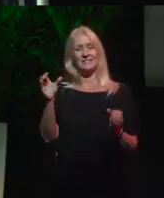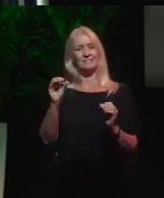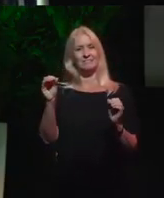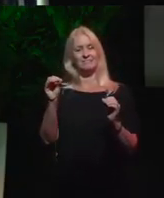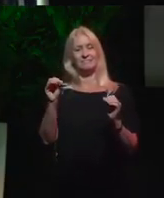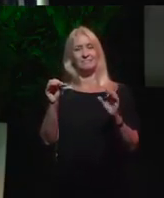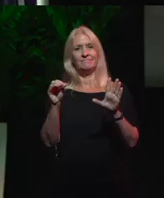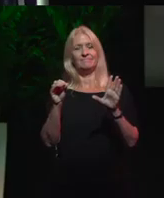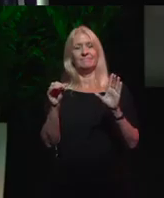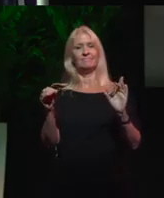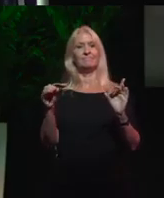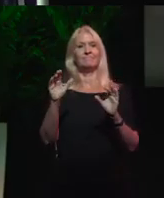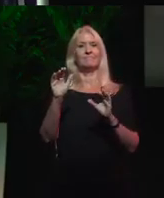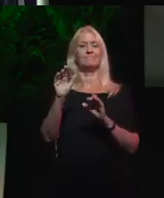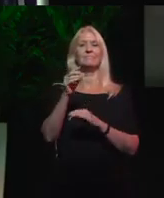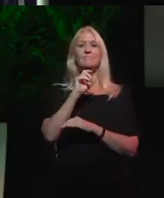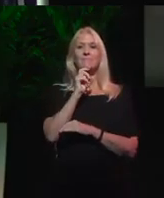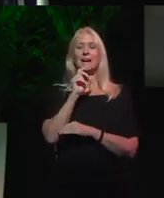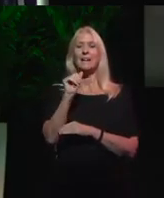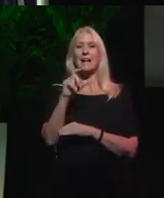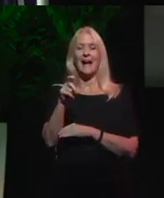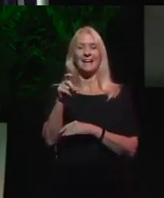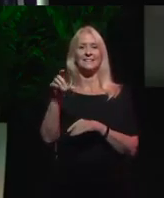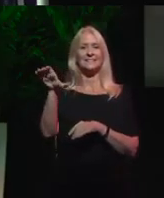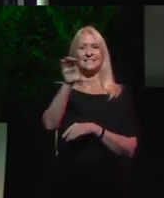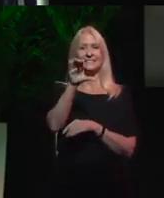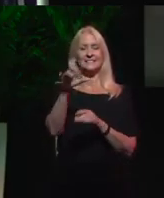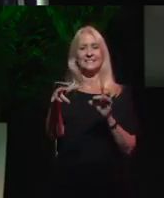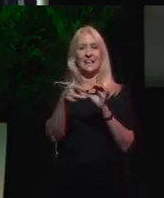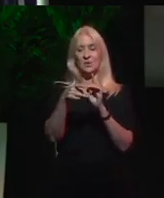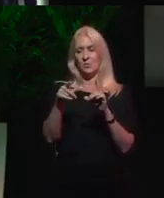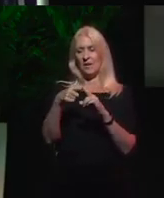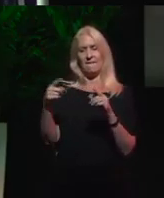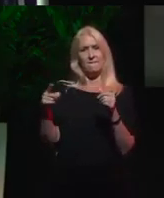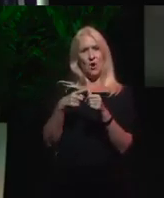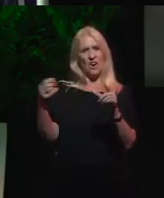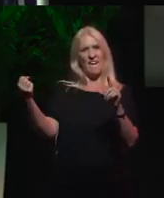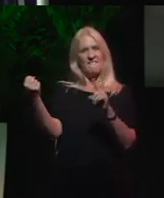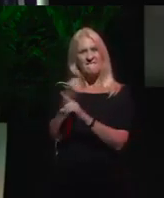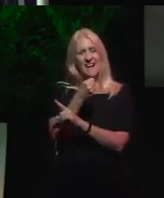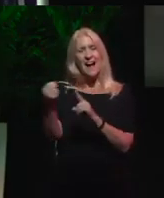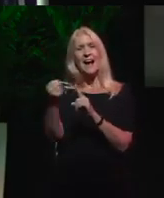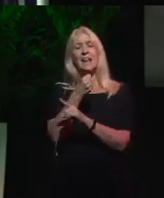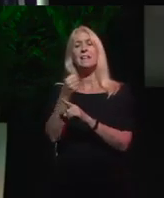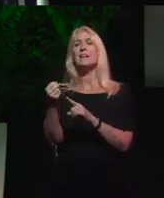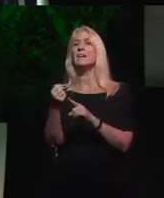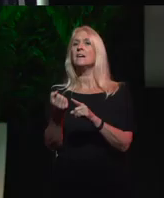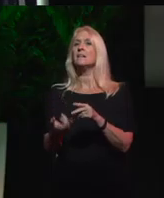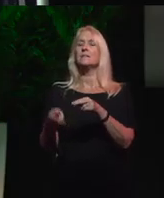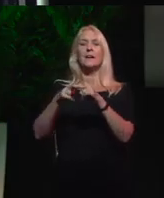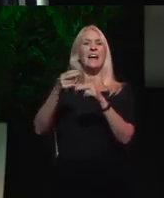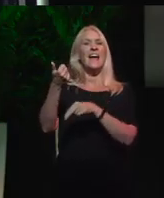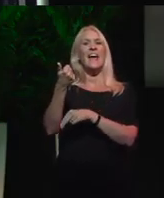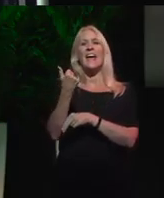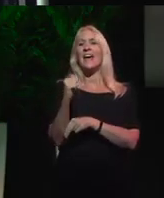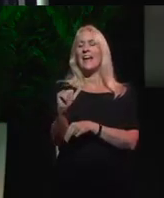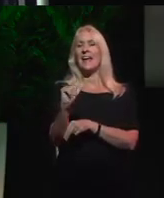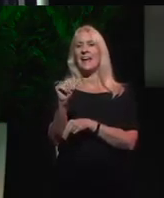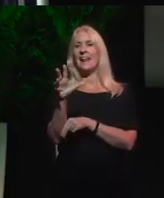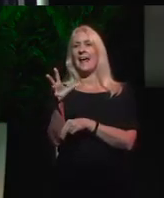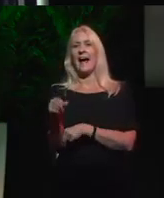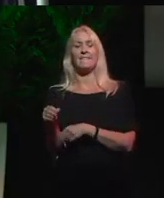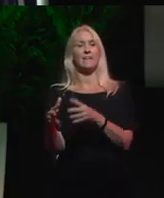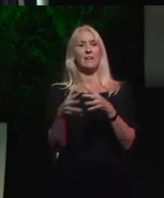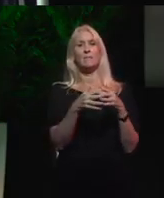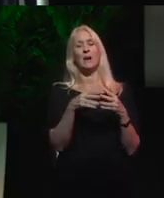heads attached. While the violence was first aimed at the lunch counter demonstrators, it quickly escalated to include any African American inside of the